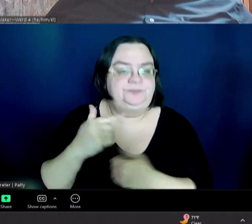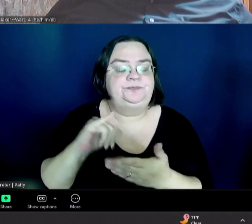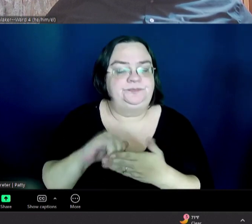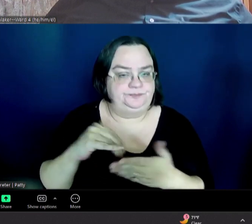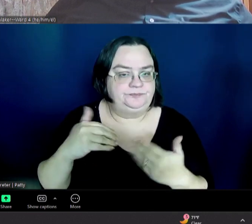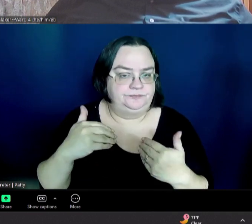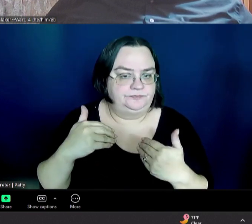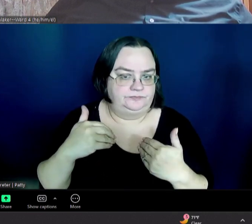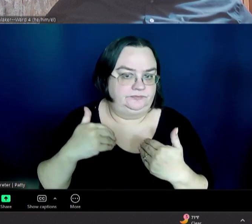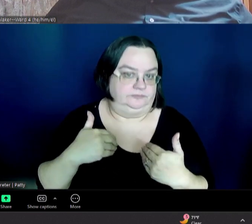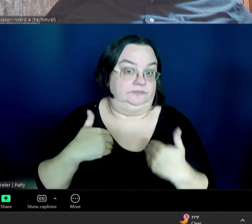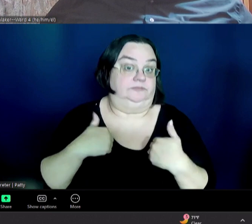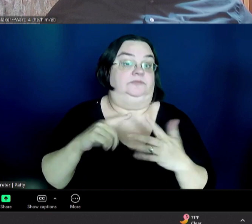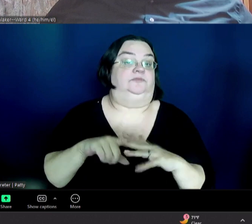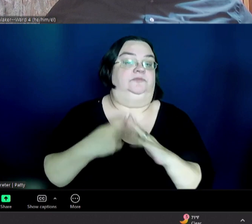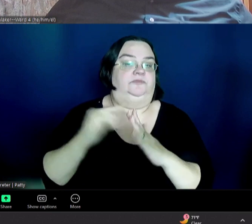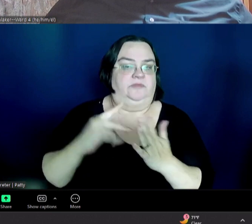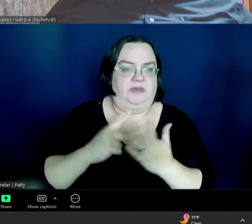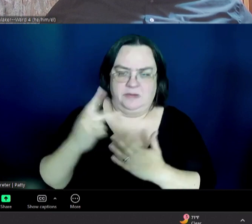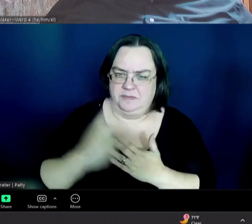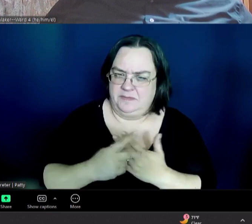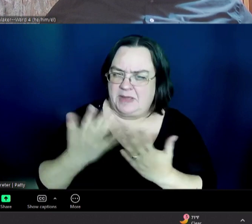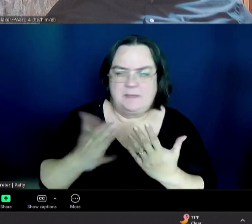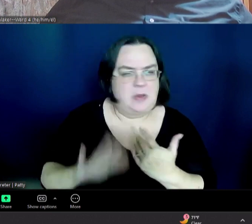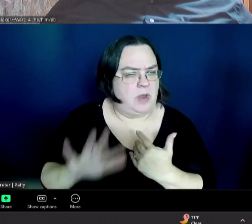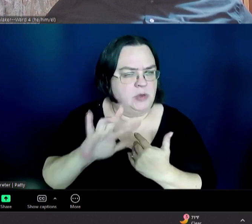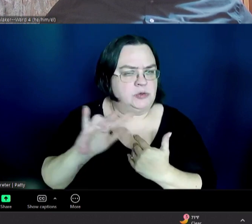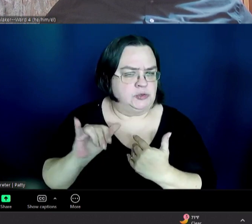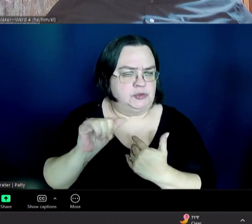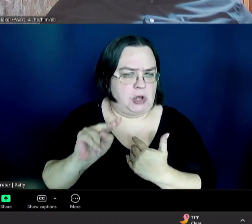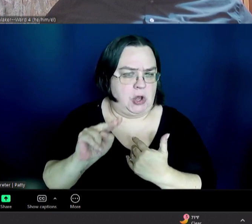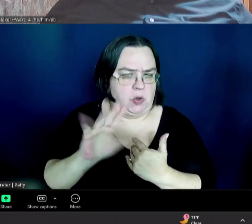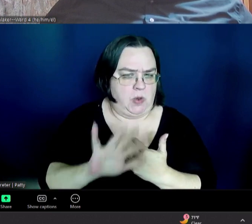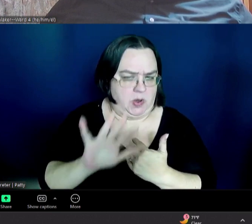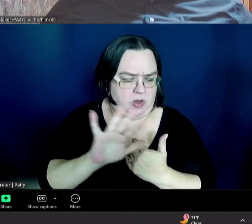this program, probably about January-ish.